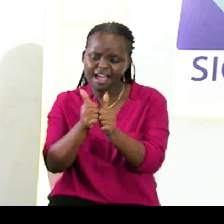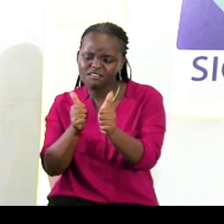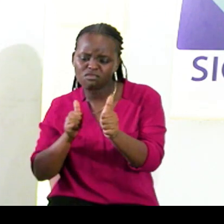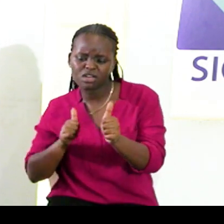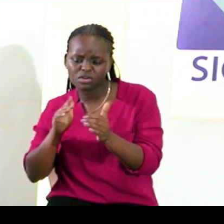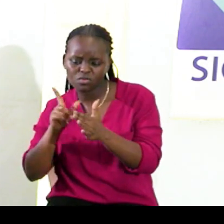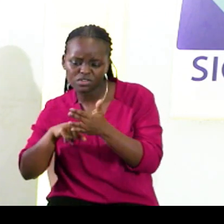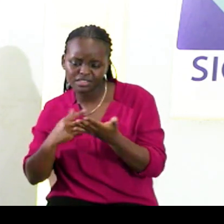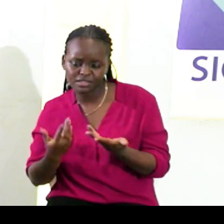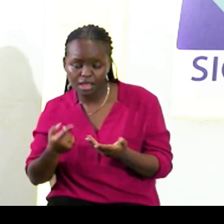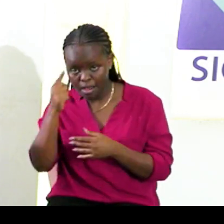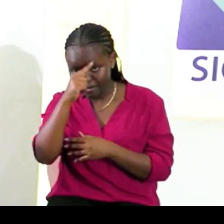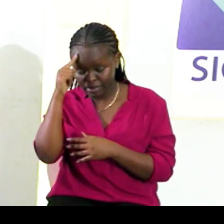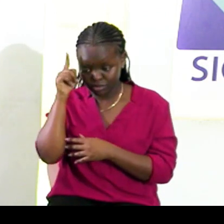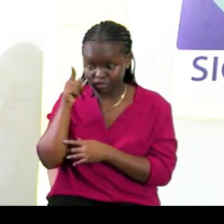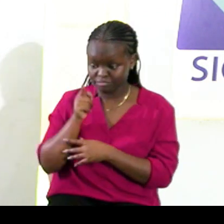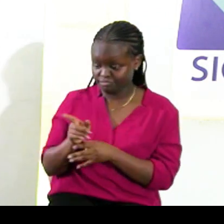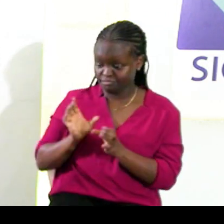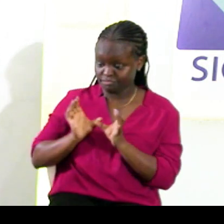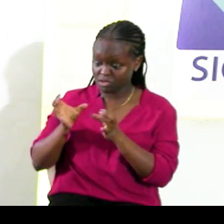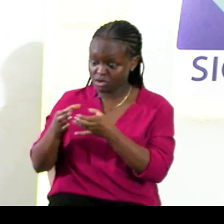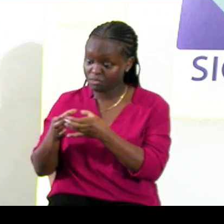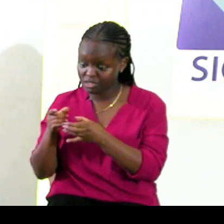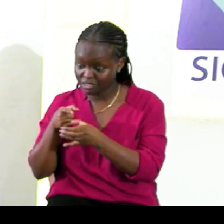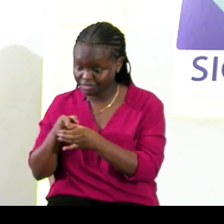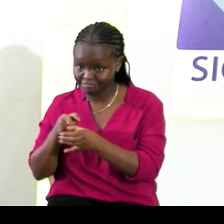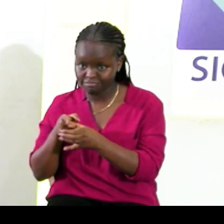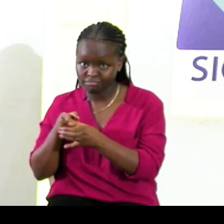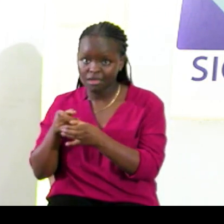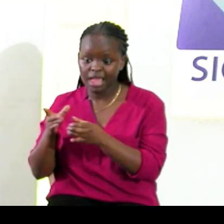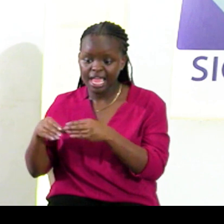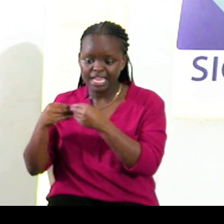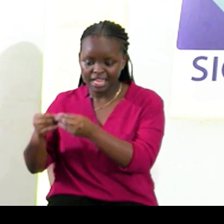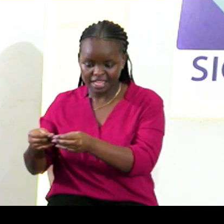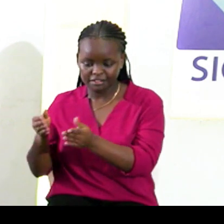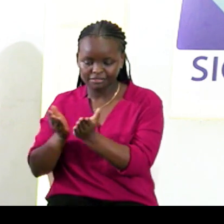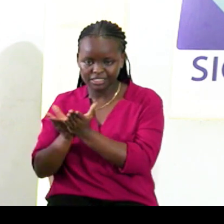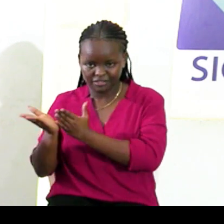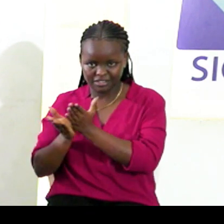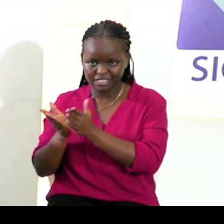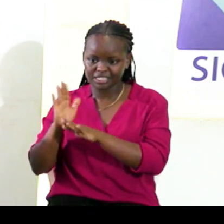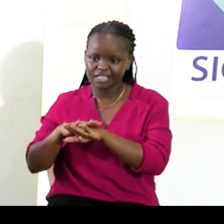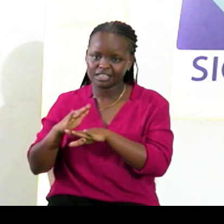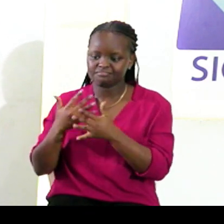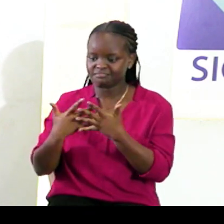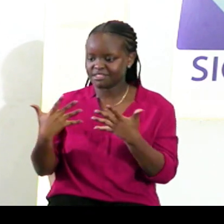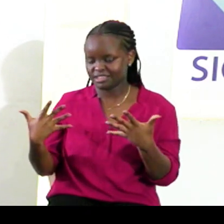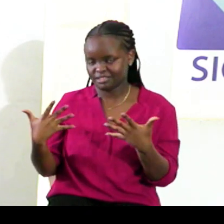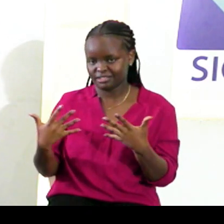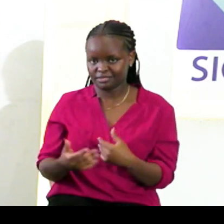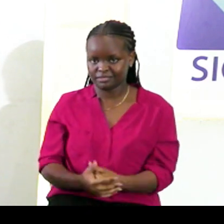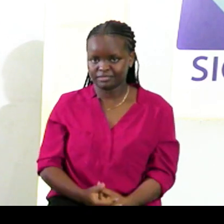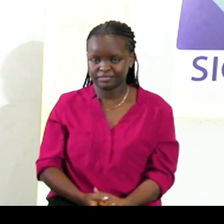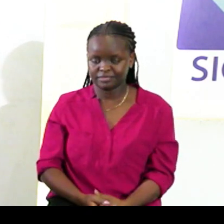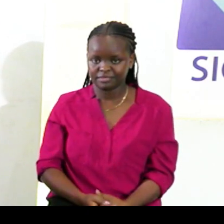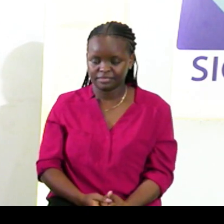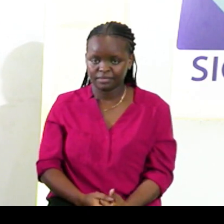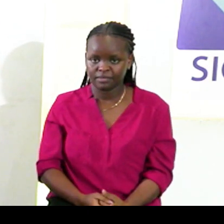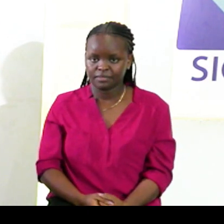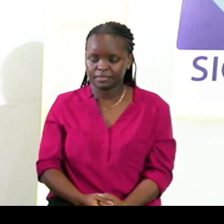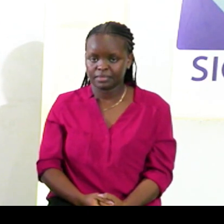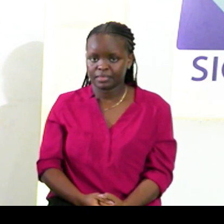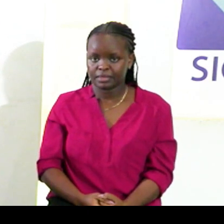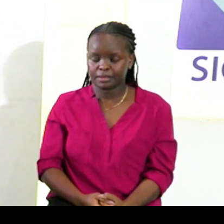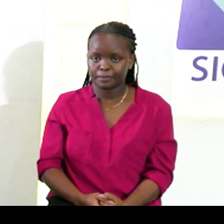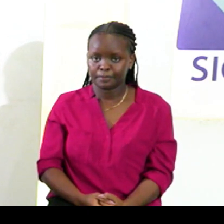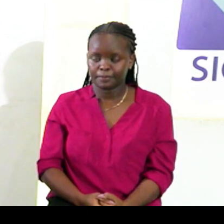because they are the ones that we are giving our services and goods to. Yeah, I'd like to